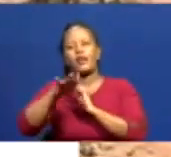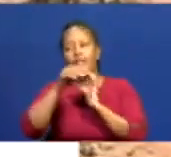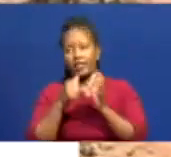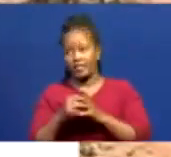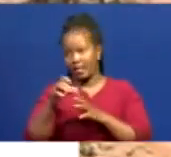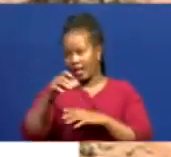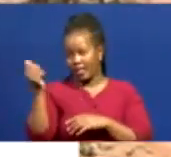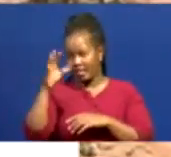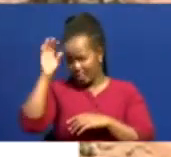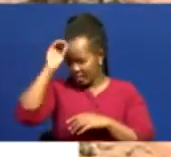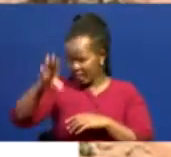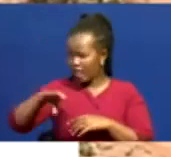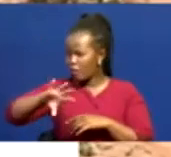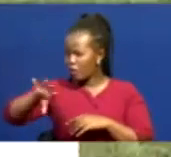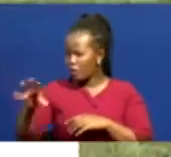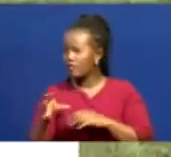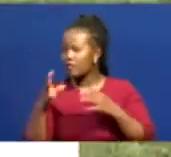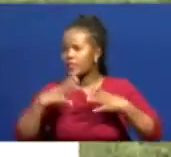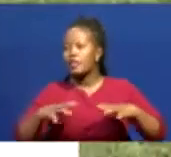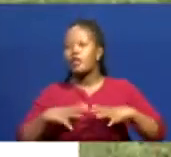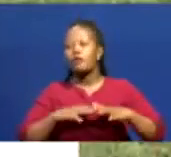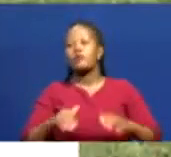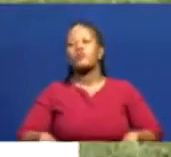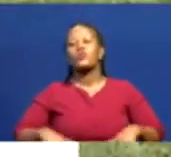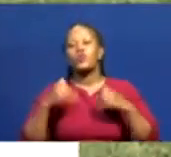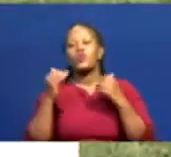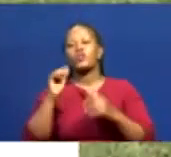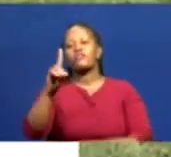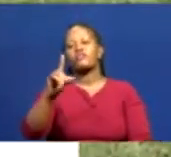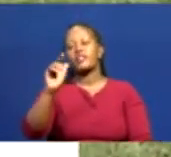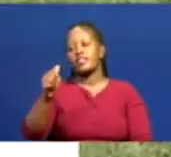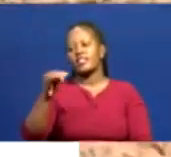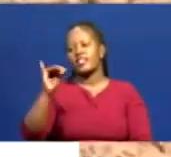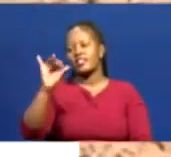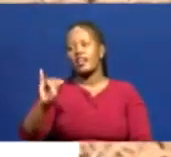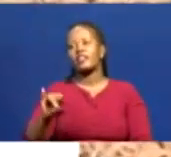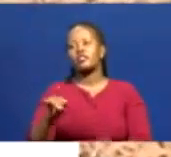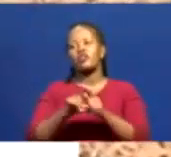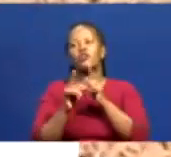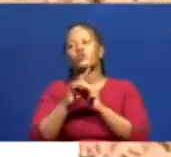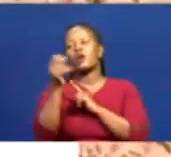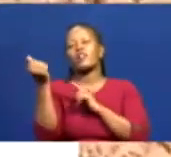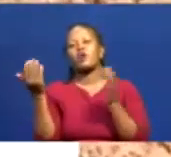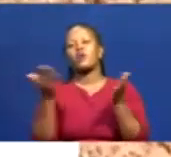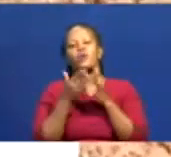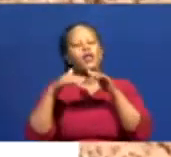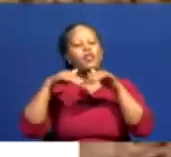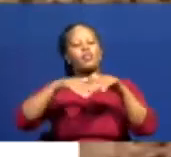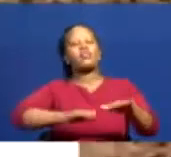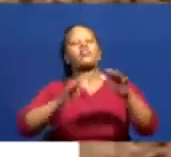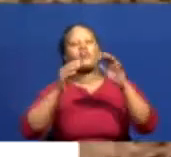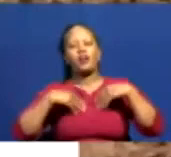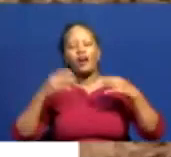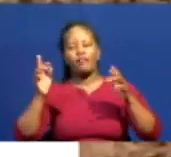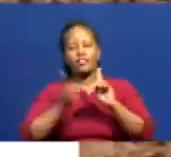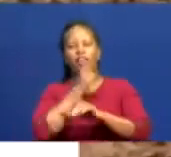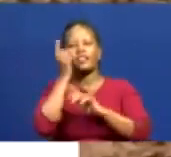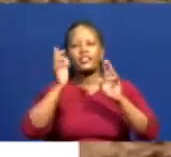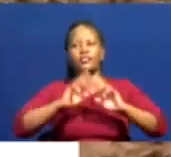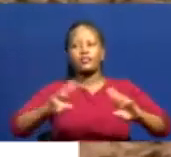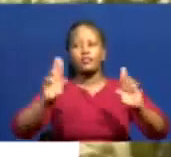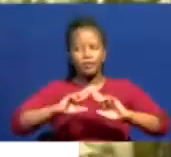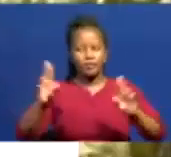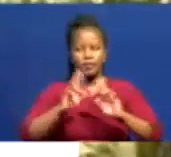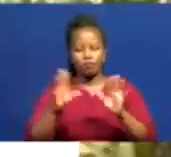Kiambu County, residents living in Lari constituency, and especially those that are prone to landslides, have started early preparation to